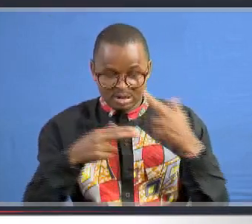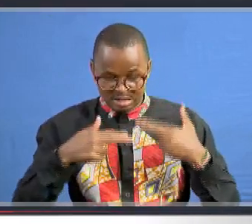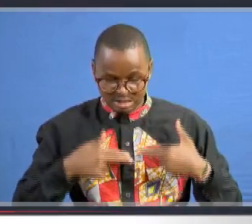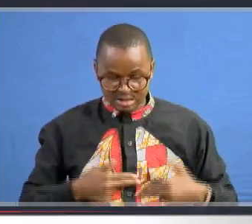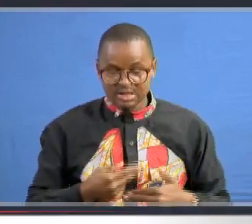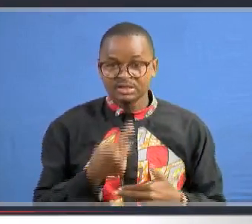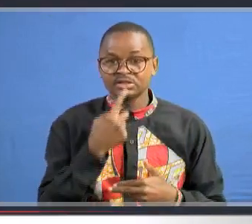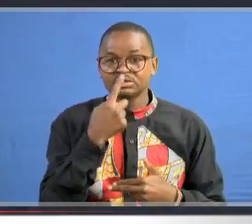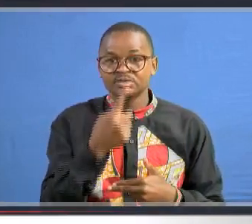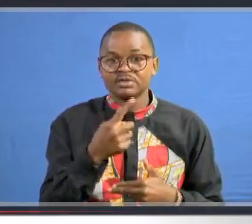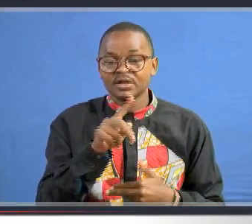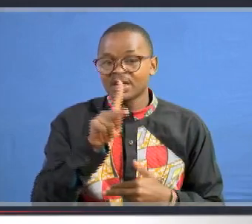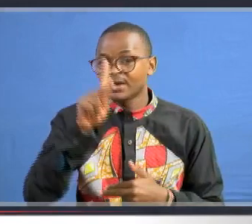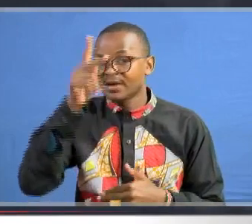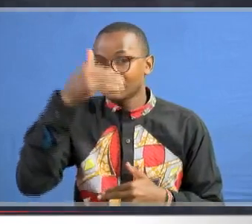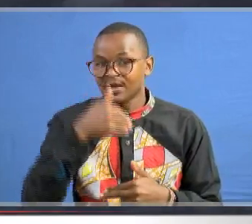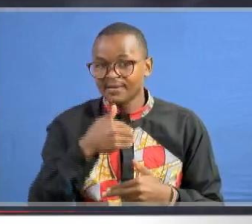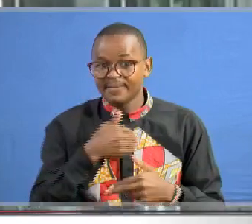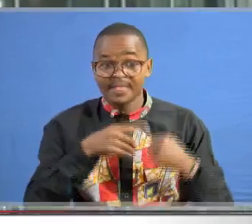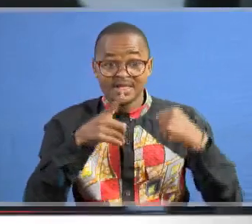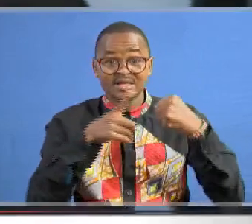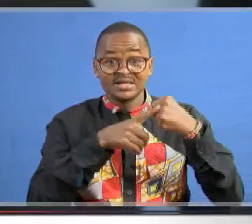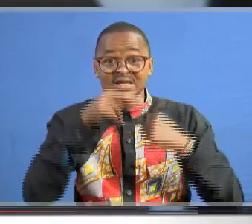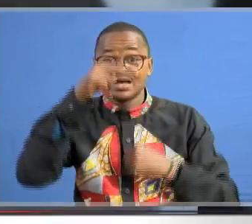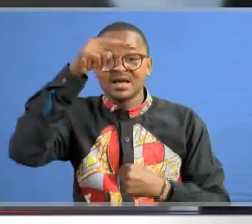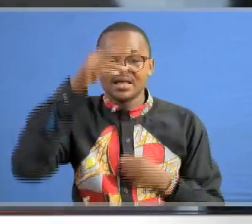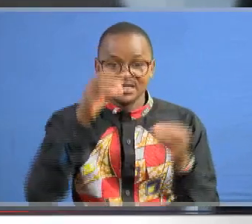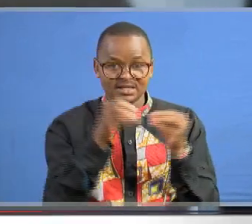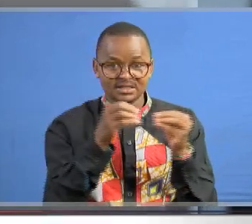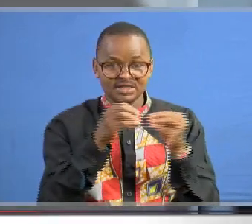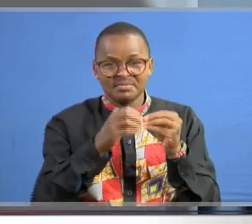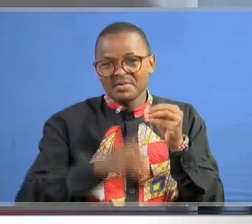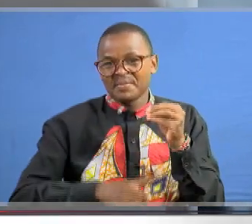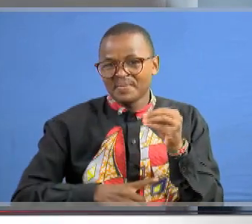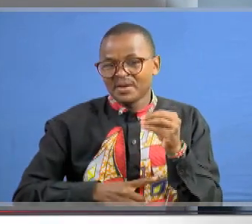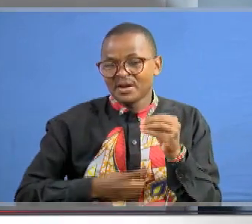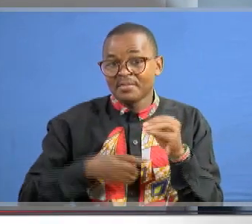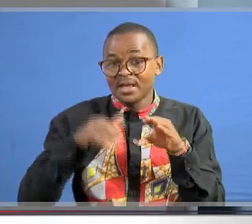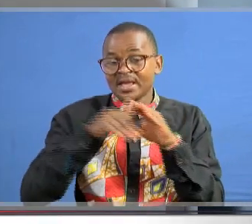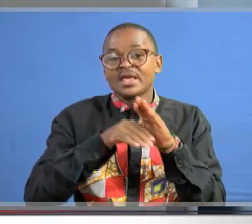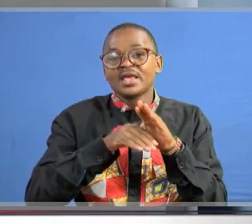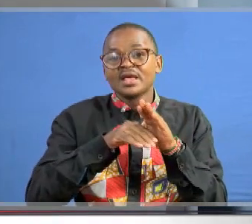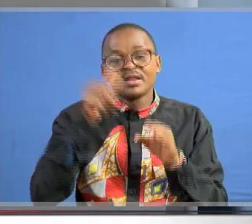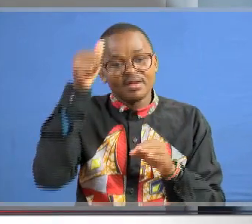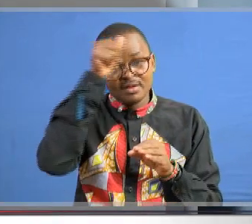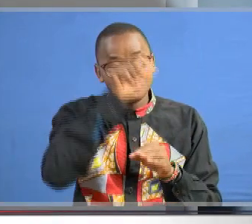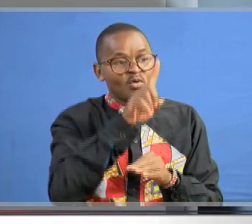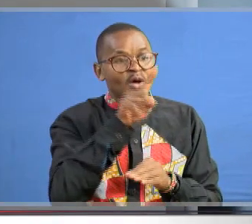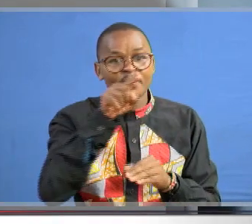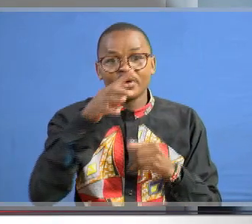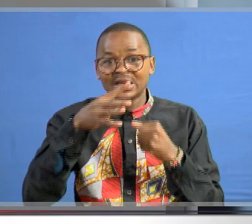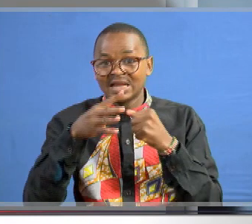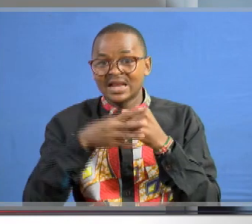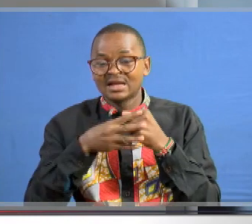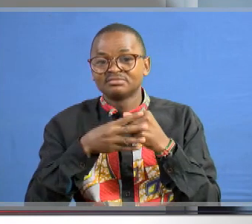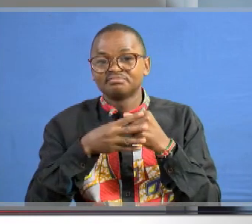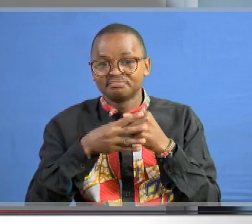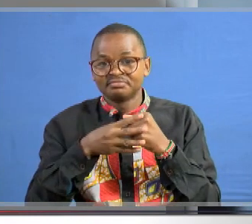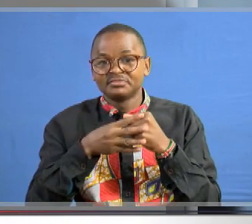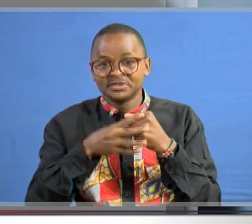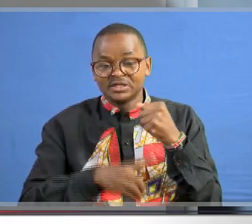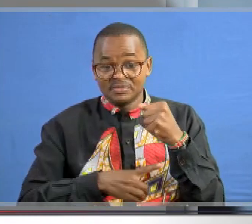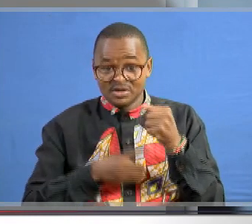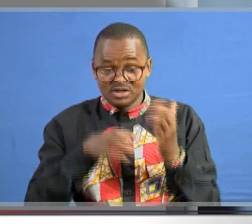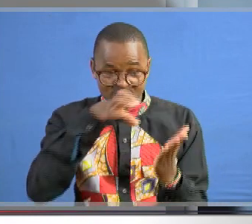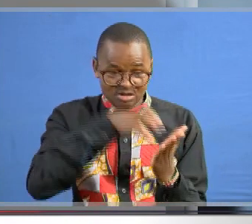Organization said Kenya had the sixth highest number of depressed people in Africa. 1.9 million depression